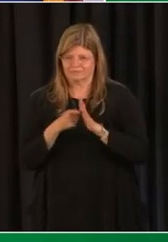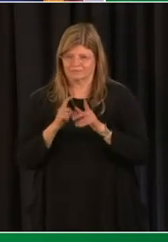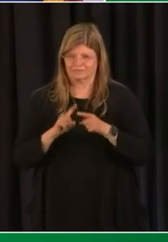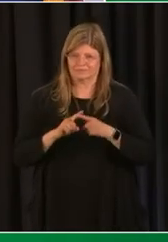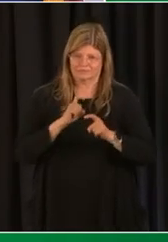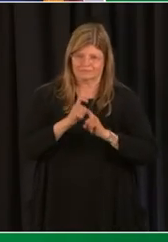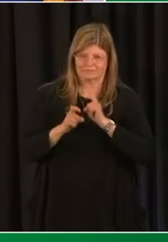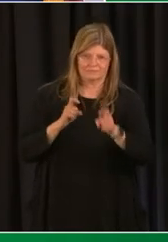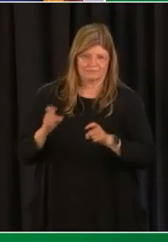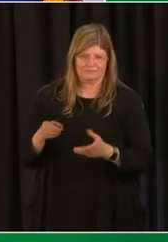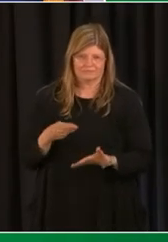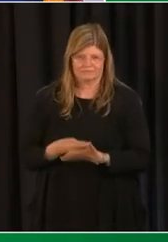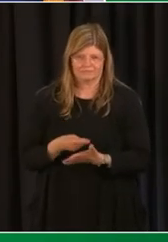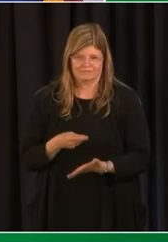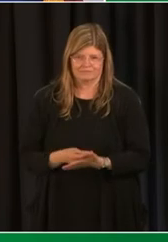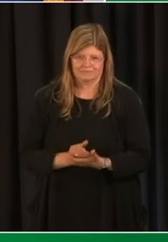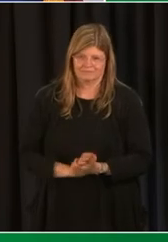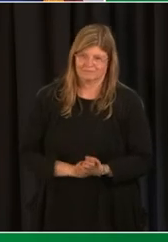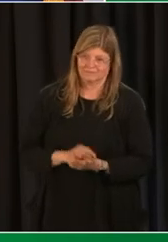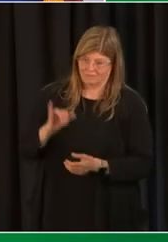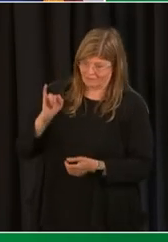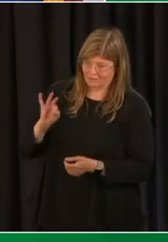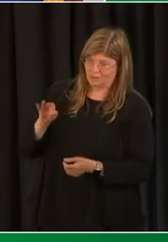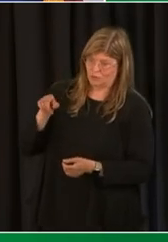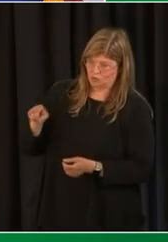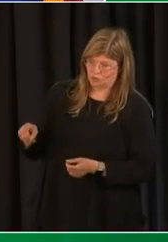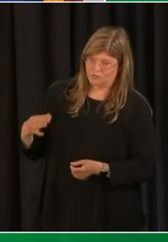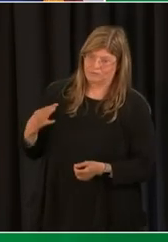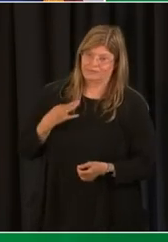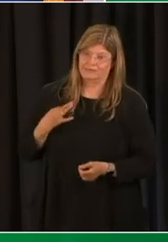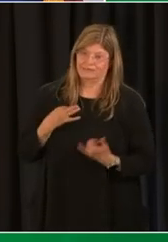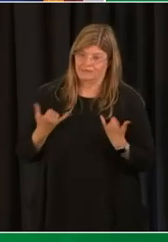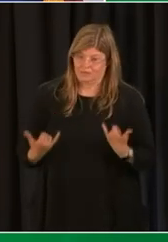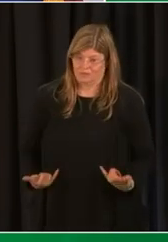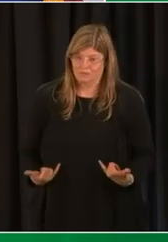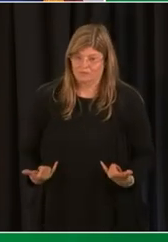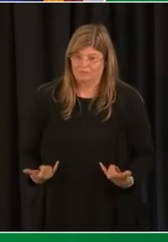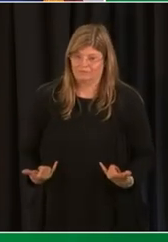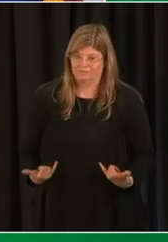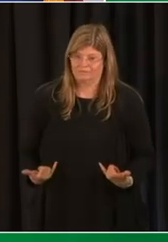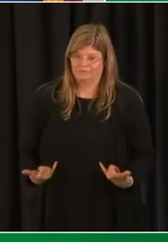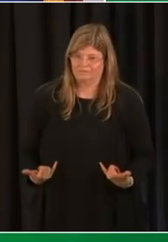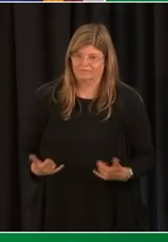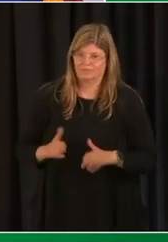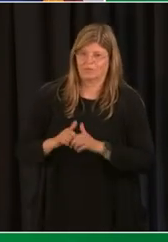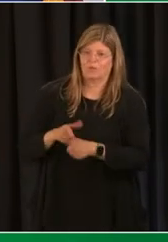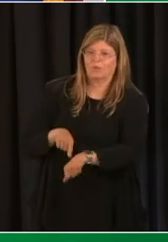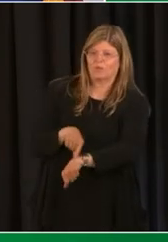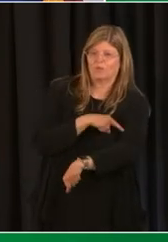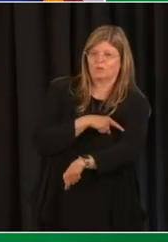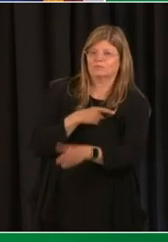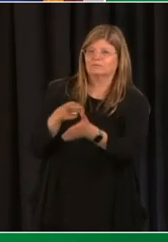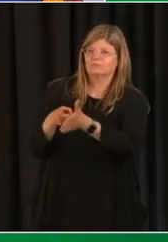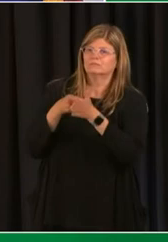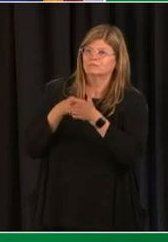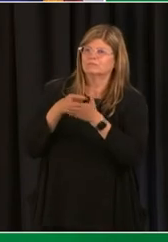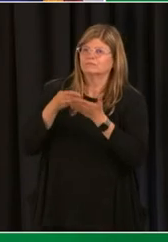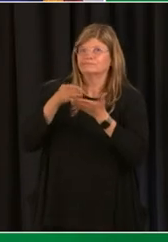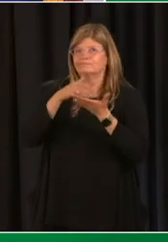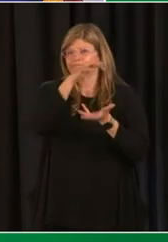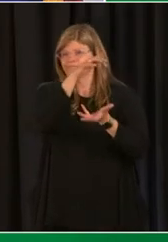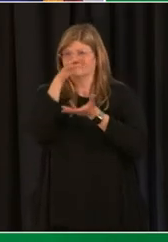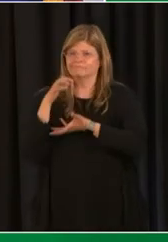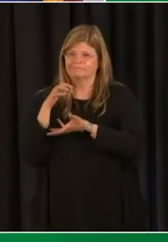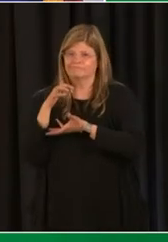And I think that's, so if you apply, let's take it that way. If you were to apply, how long does it take for that verification and